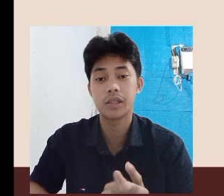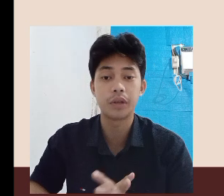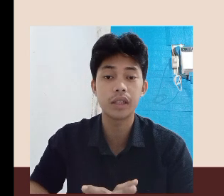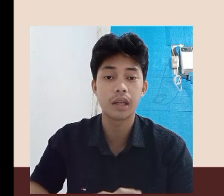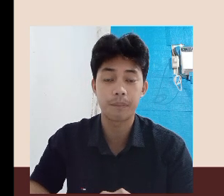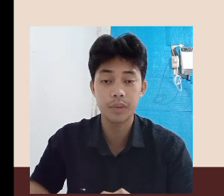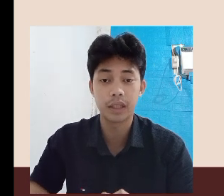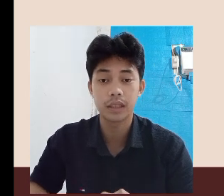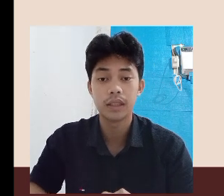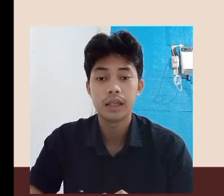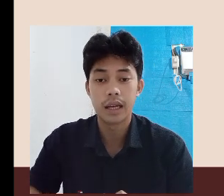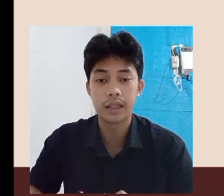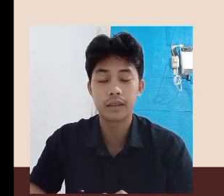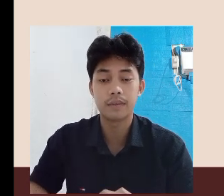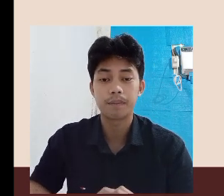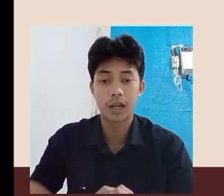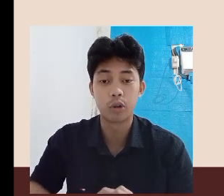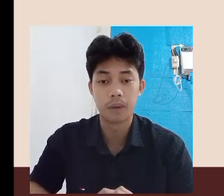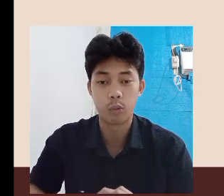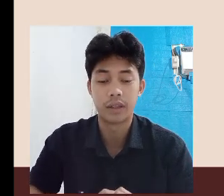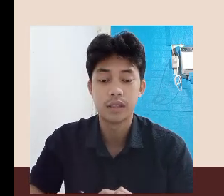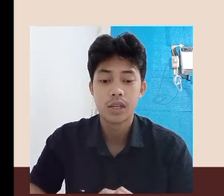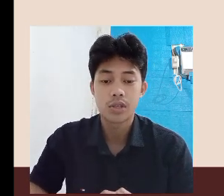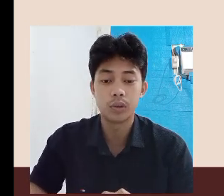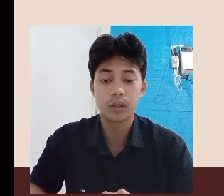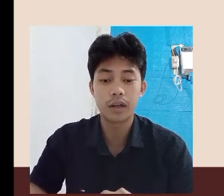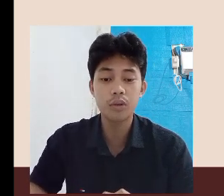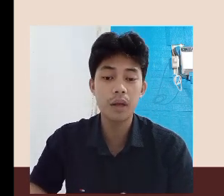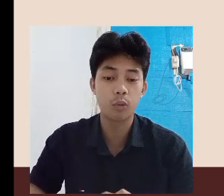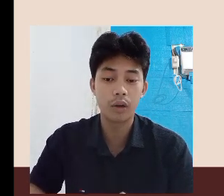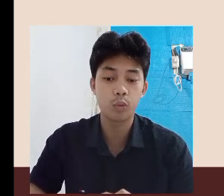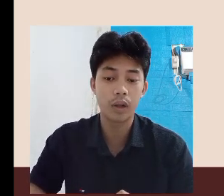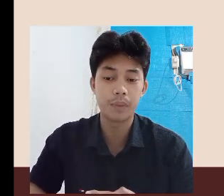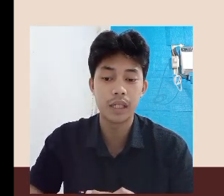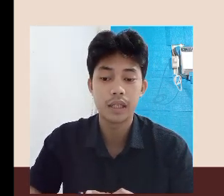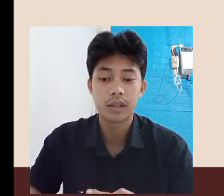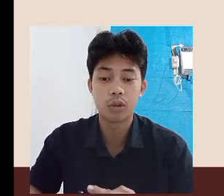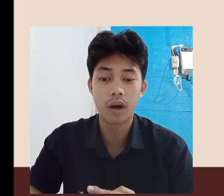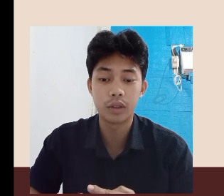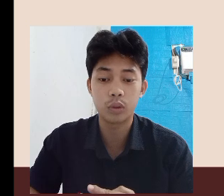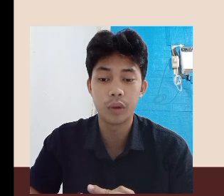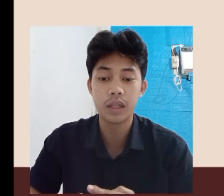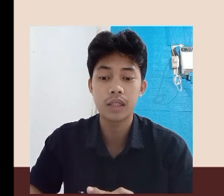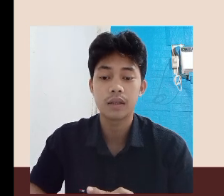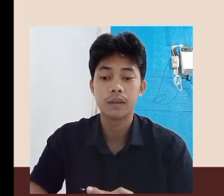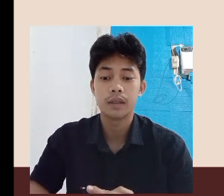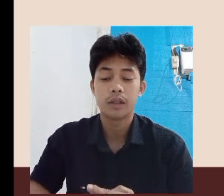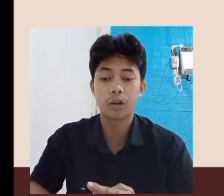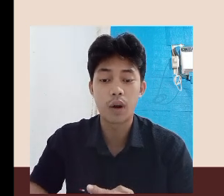a hearing impairment and a normal one. So a normal one will be the one who